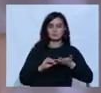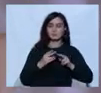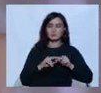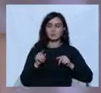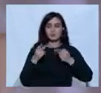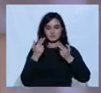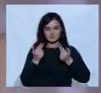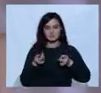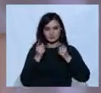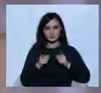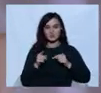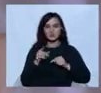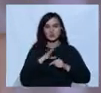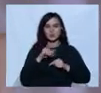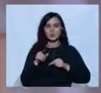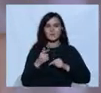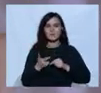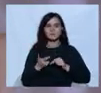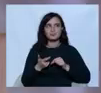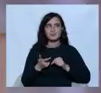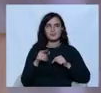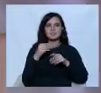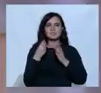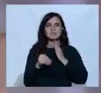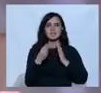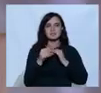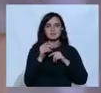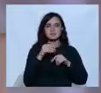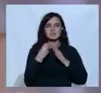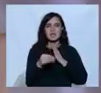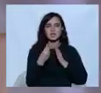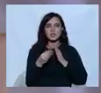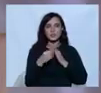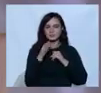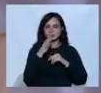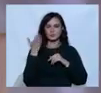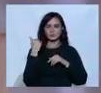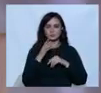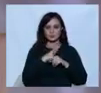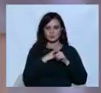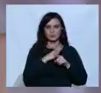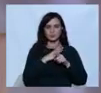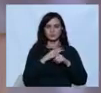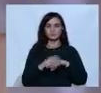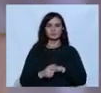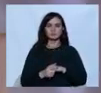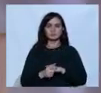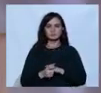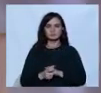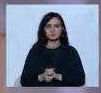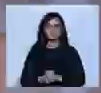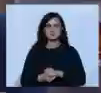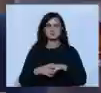anti-Semitic time. Jewish people were being blamed for all of these kinds of money-related worries and problems.